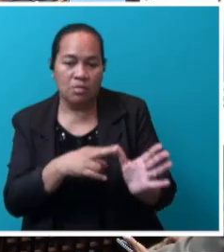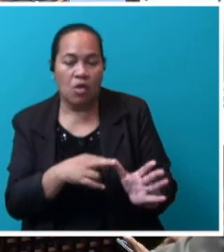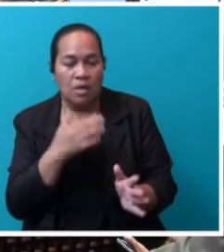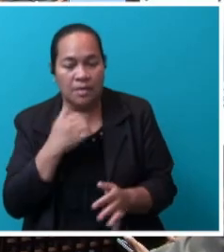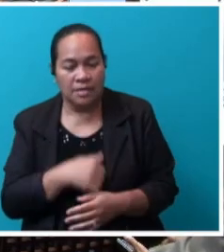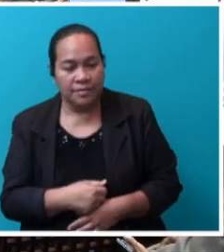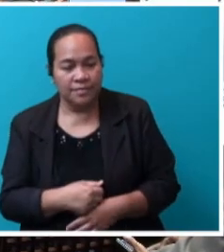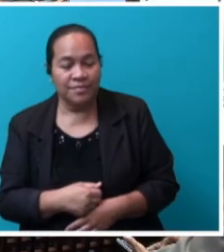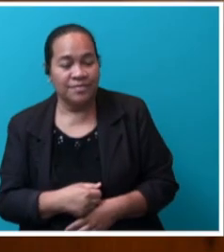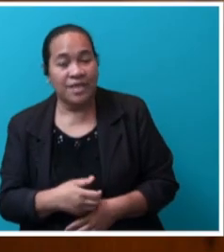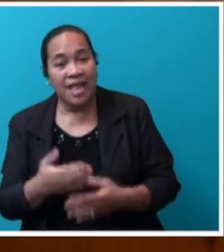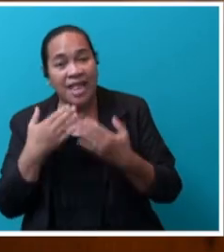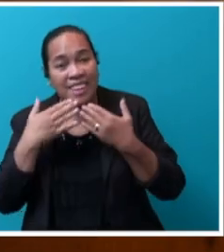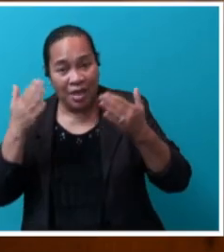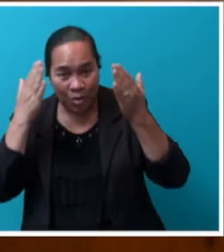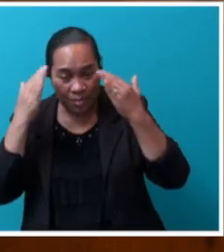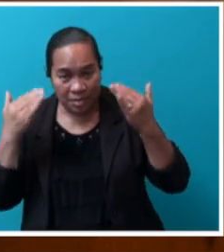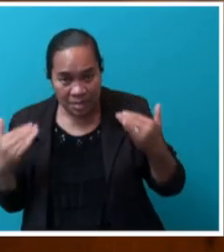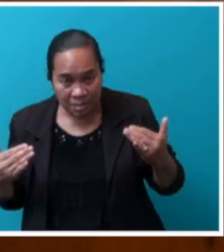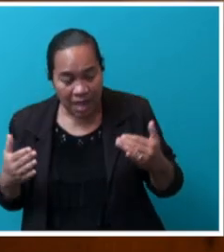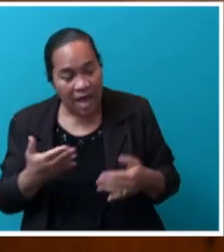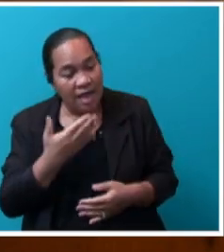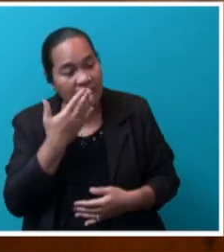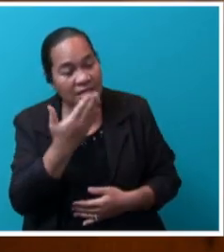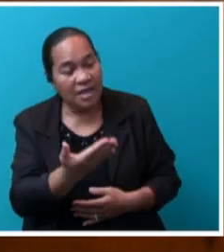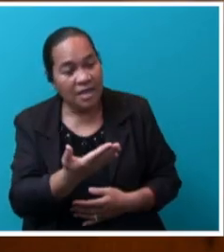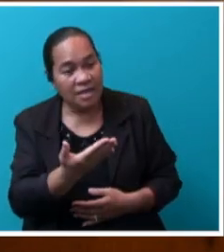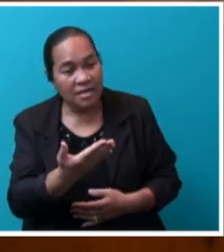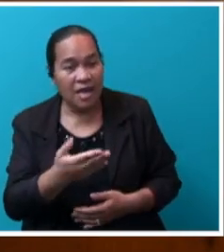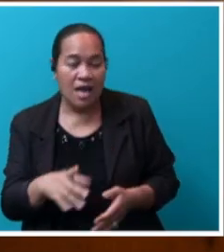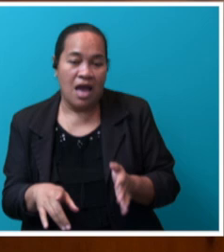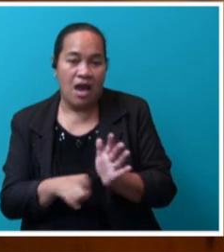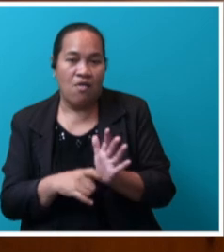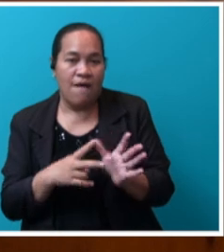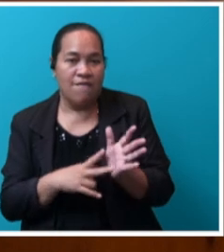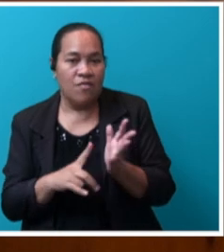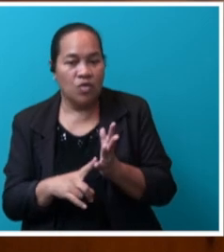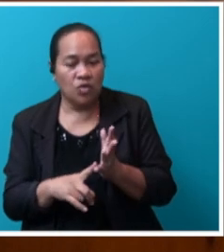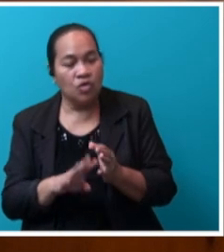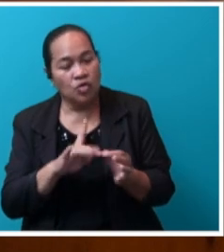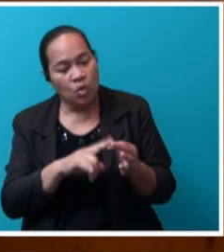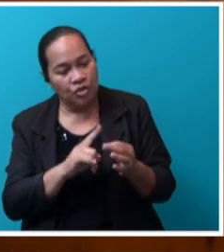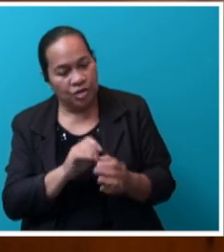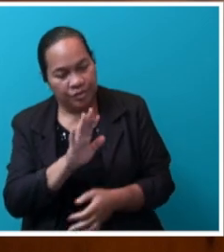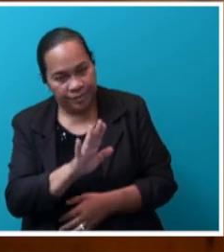Thank you, Mr. Speaker, sir. I thank the Honorable Rabu for his question.